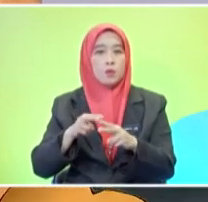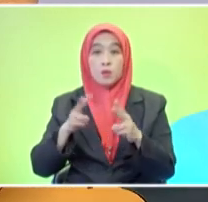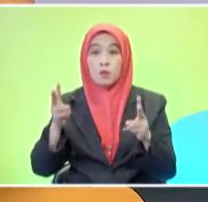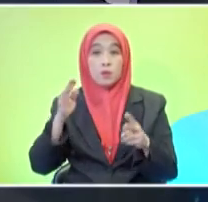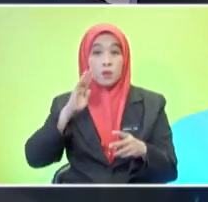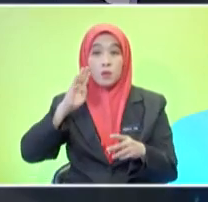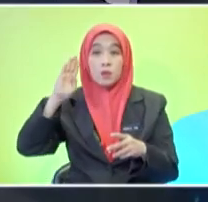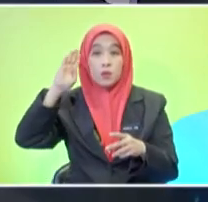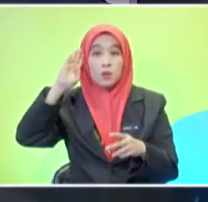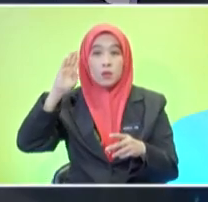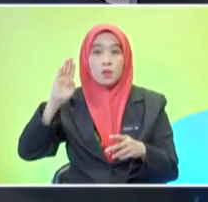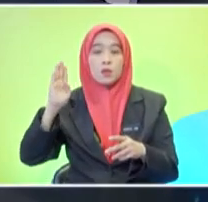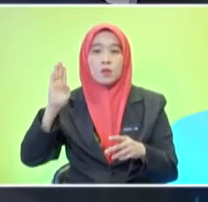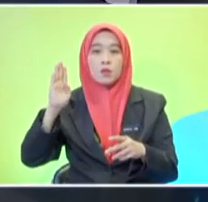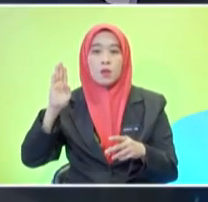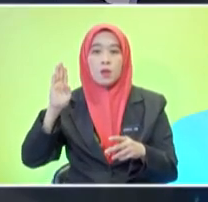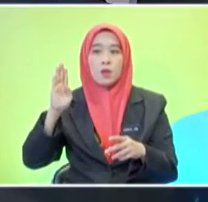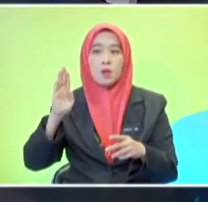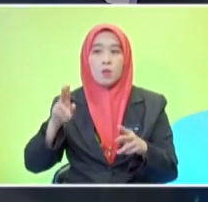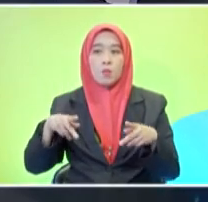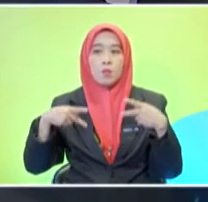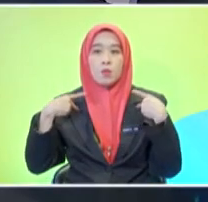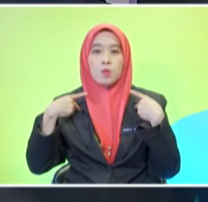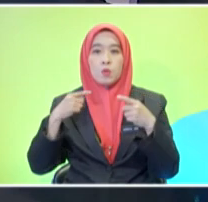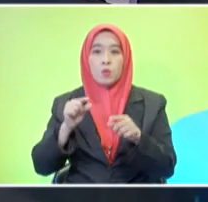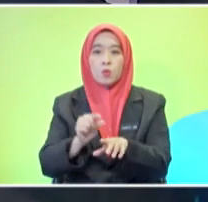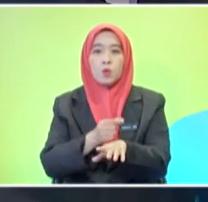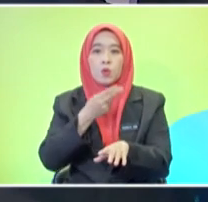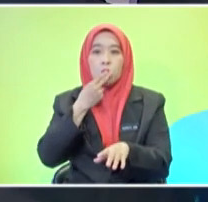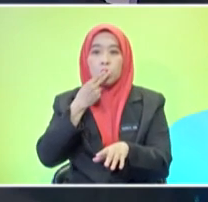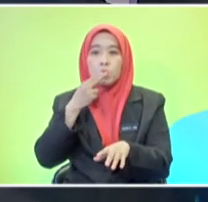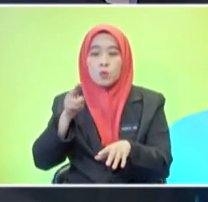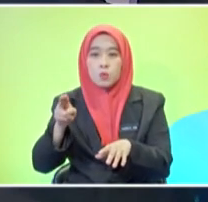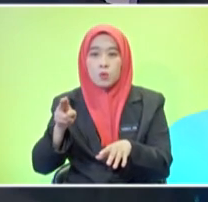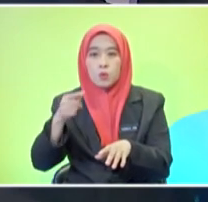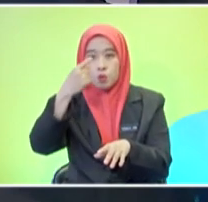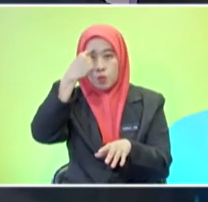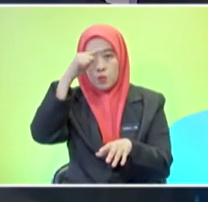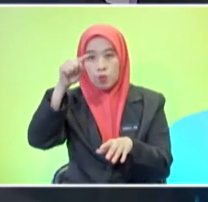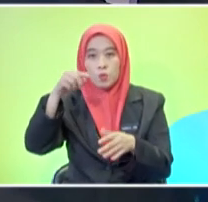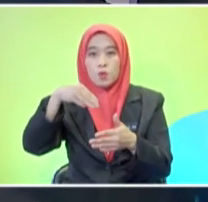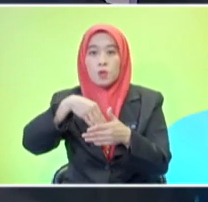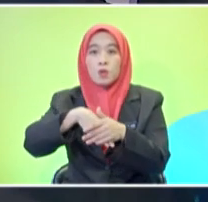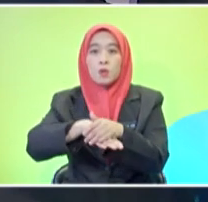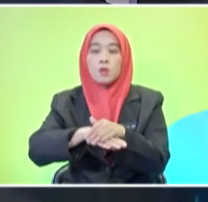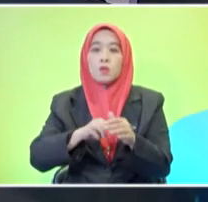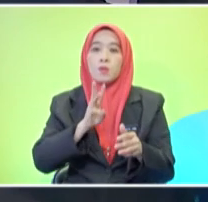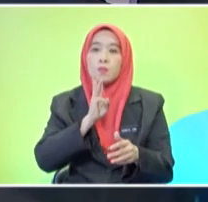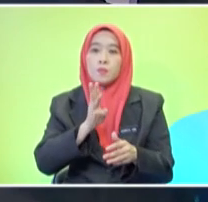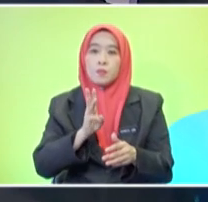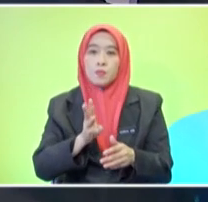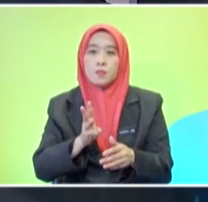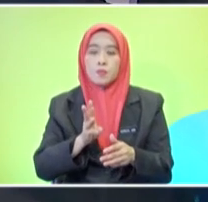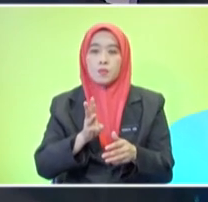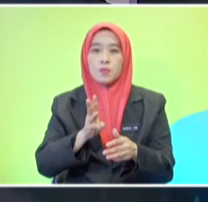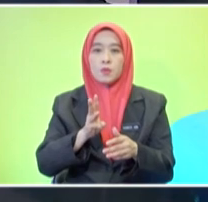have tubes at home, perhaps you can use, Mr. Q, a straw maybe? Yes, a straw, so we'll do the trick. Okay. This is actually, I got it from this balloon, the